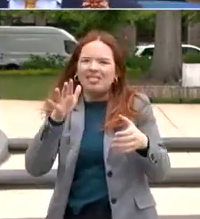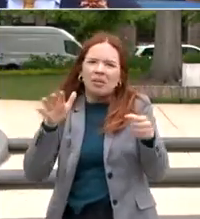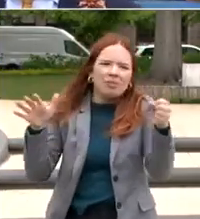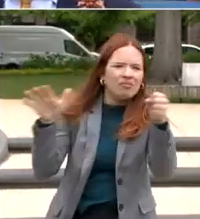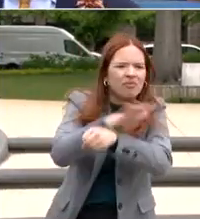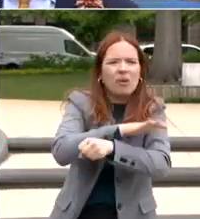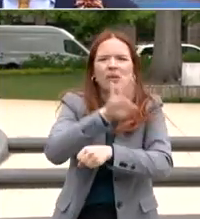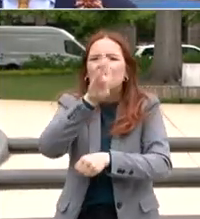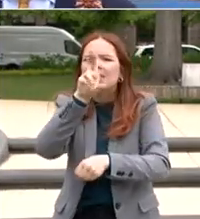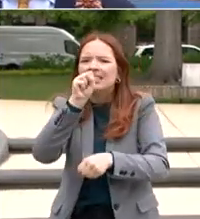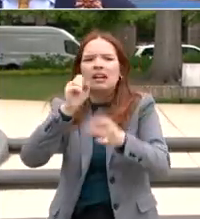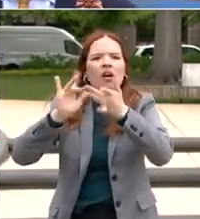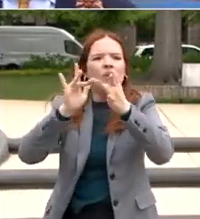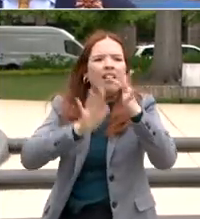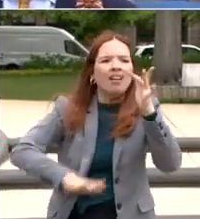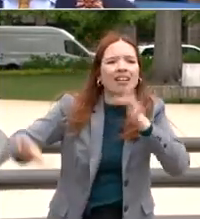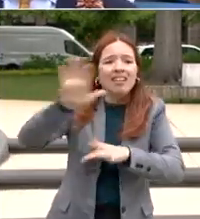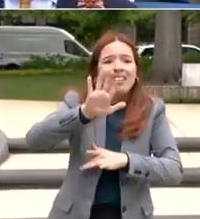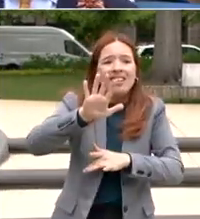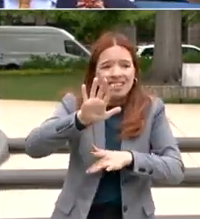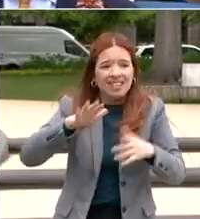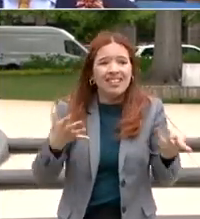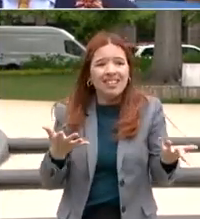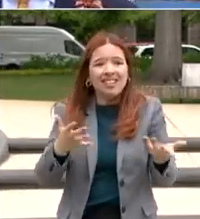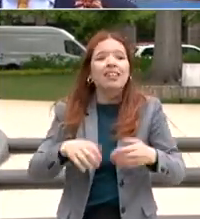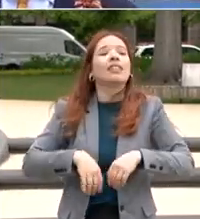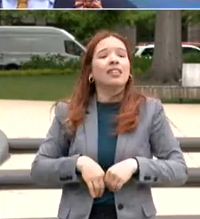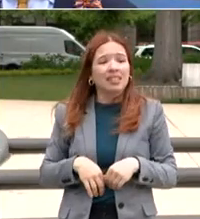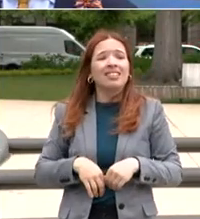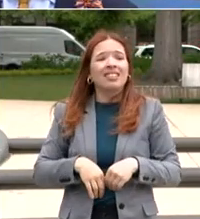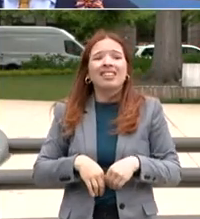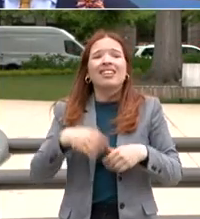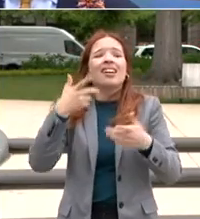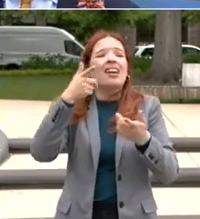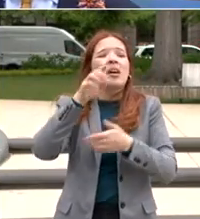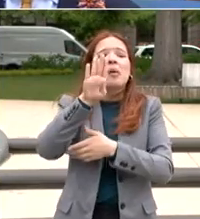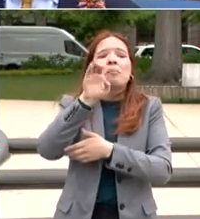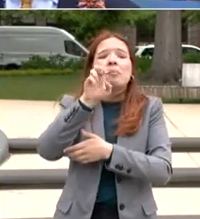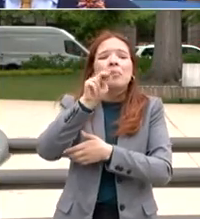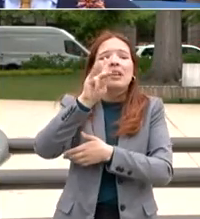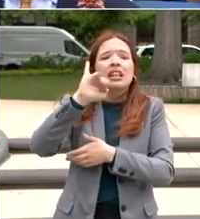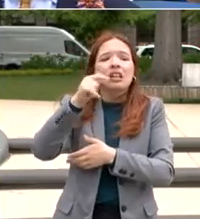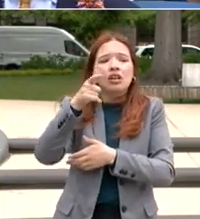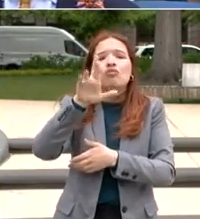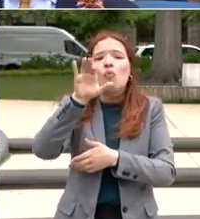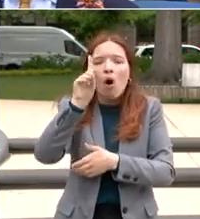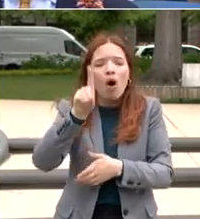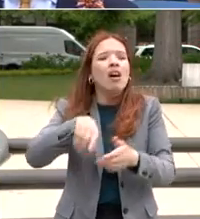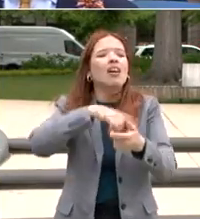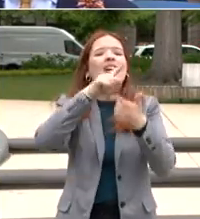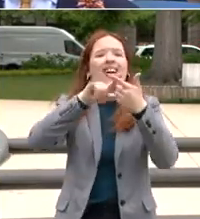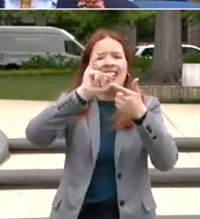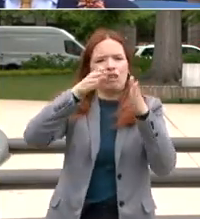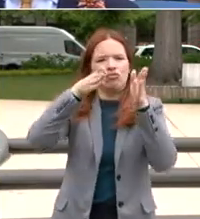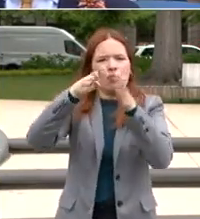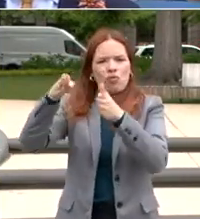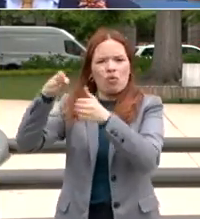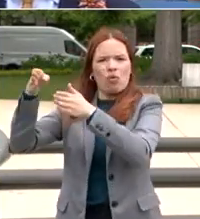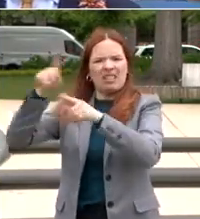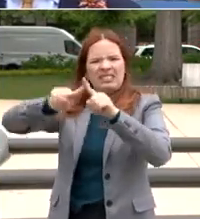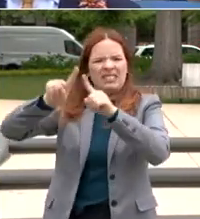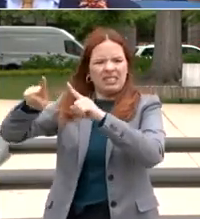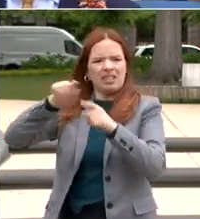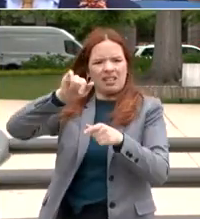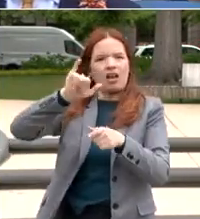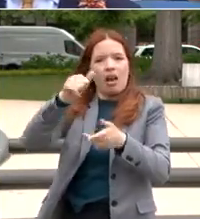Columbia Heights bus riders, Benning Road and Minnesota Avenue. And it's so important for the entire network to get